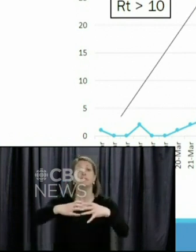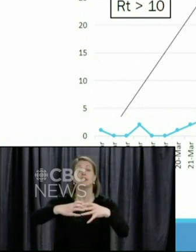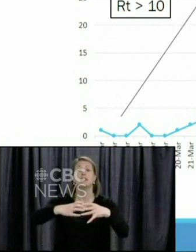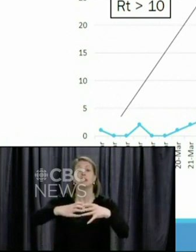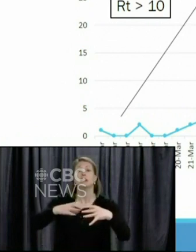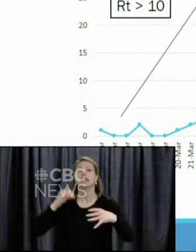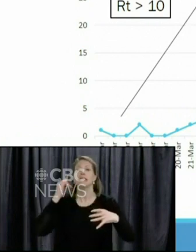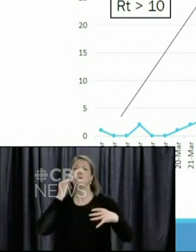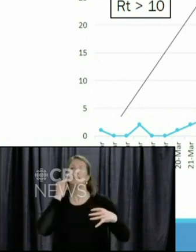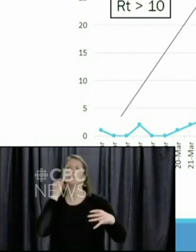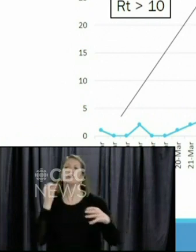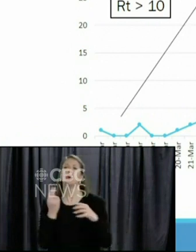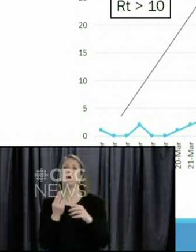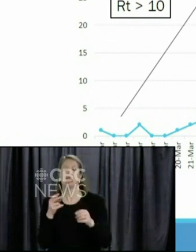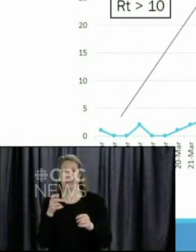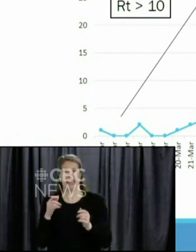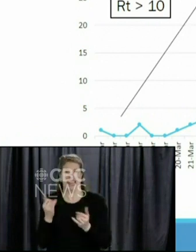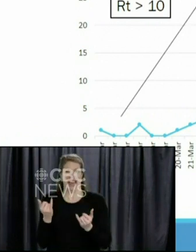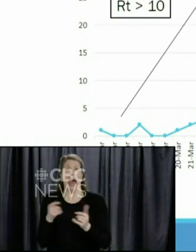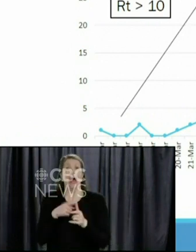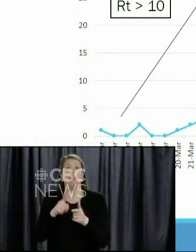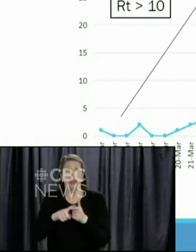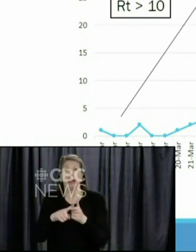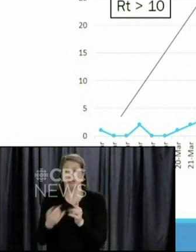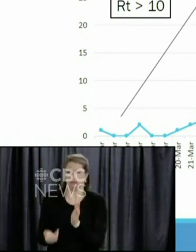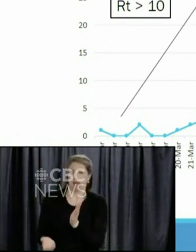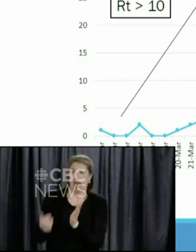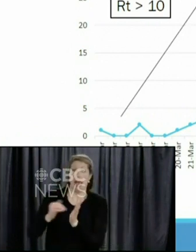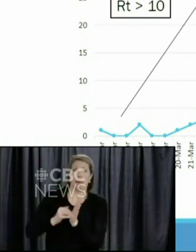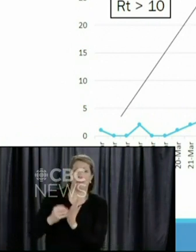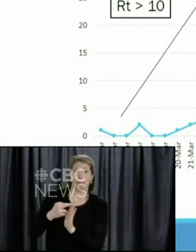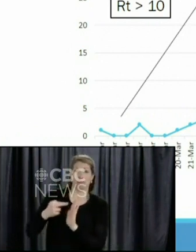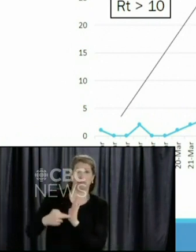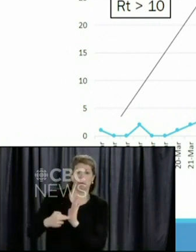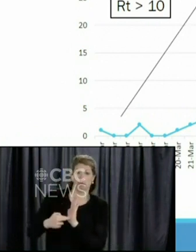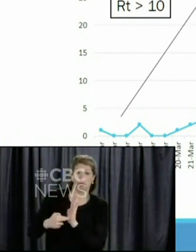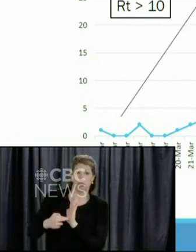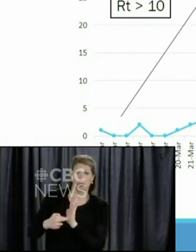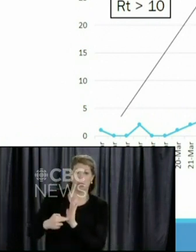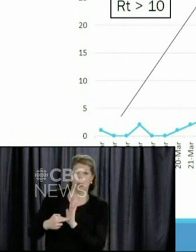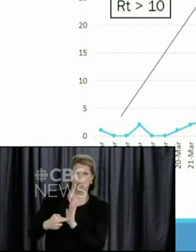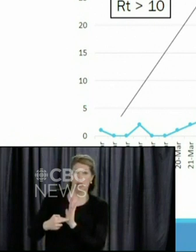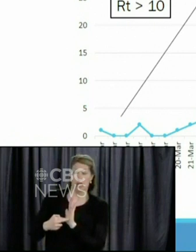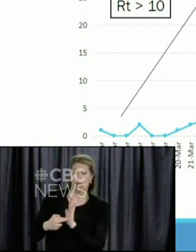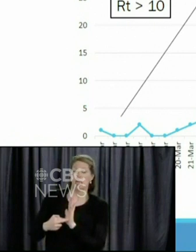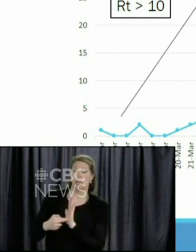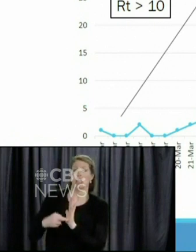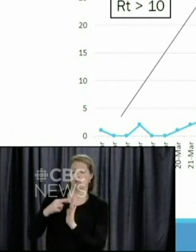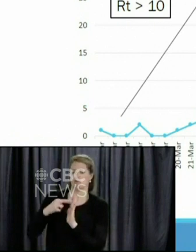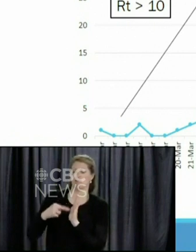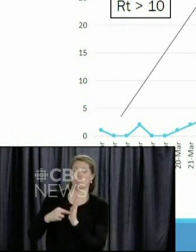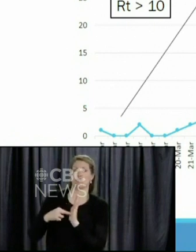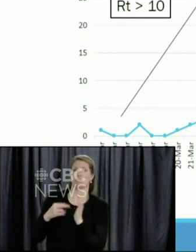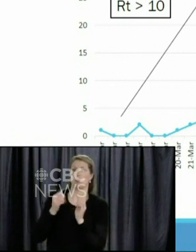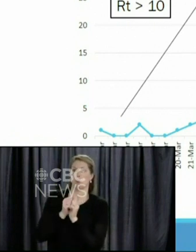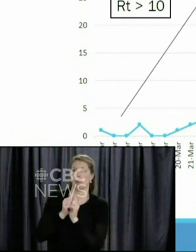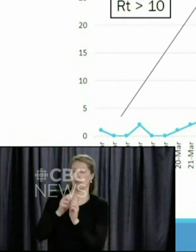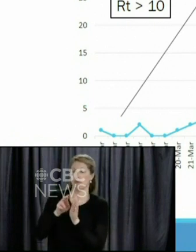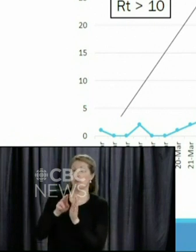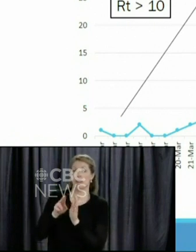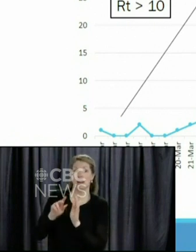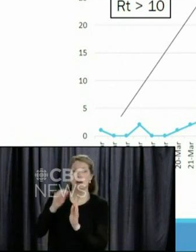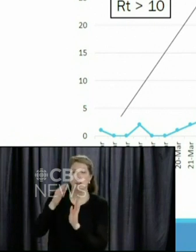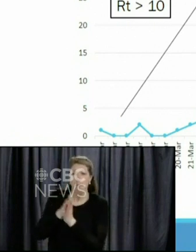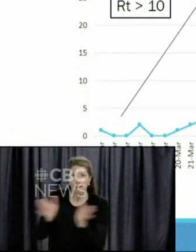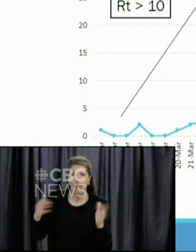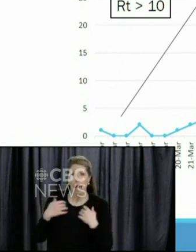measures, you can see how the RT fell dramatically, and that's why the numbers are down. The only thing about the RT to be a little